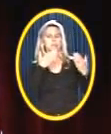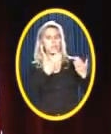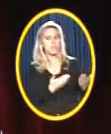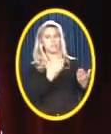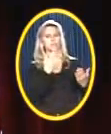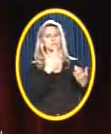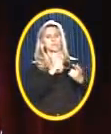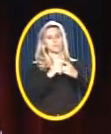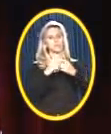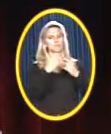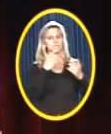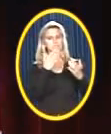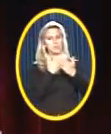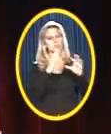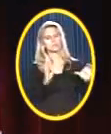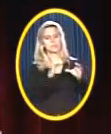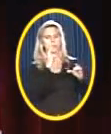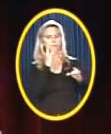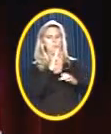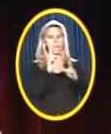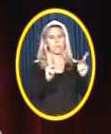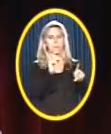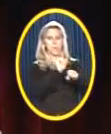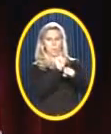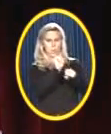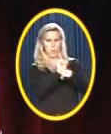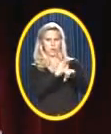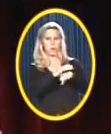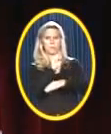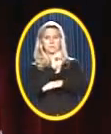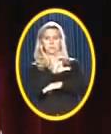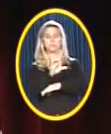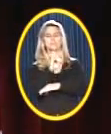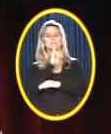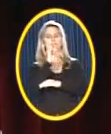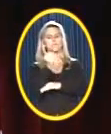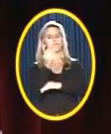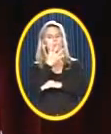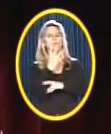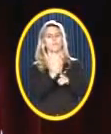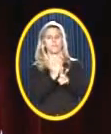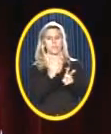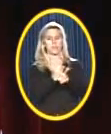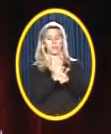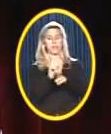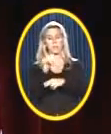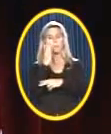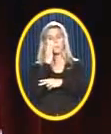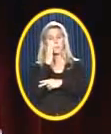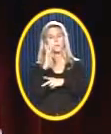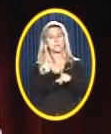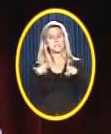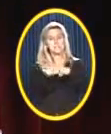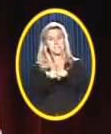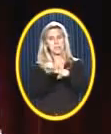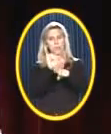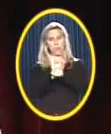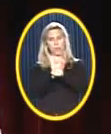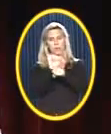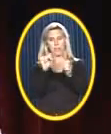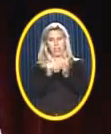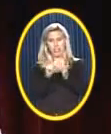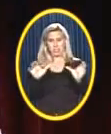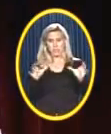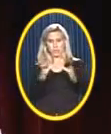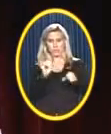to the people who have worked on the spaceship. It's a beautiful vehicle." You know, it's the same work. This workforce